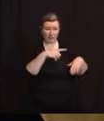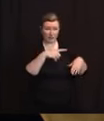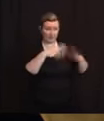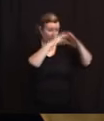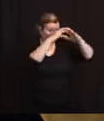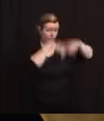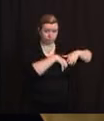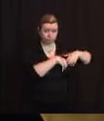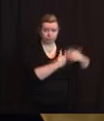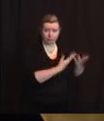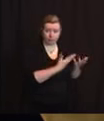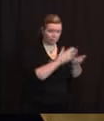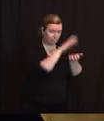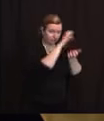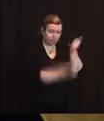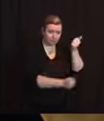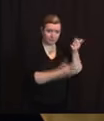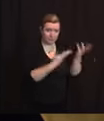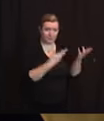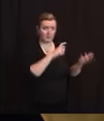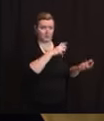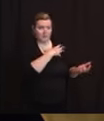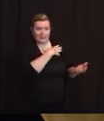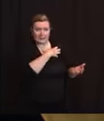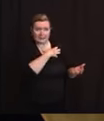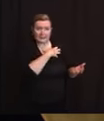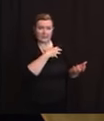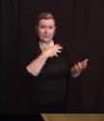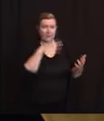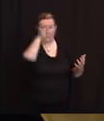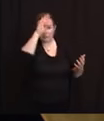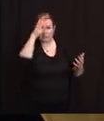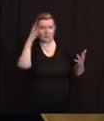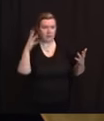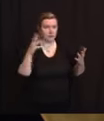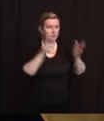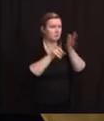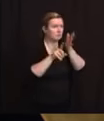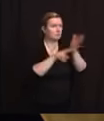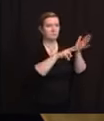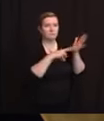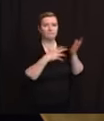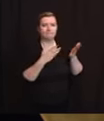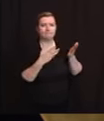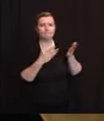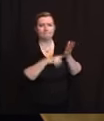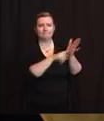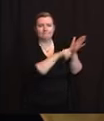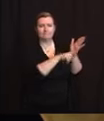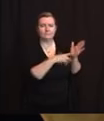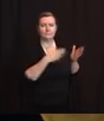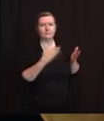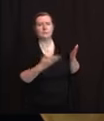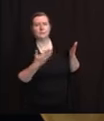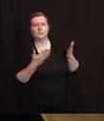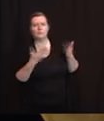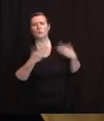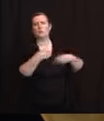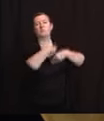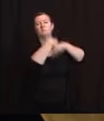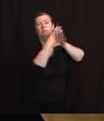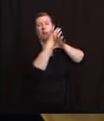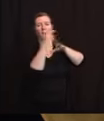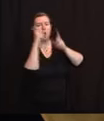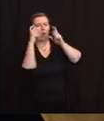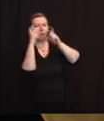out to scenes, doing that with one person with cameras and phones and uploading things. So I know it's the last thing we